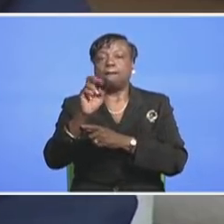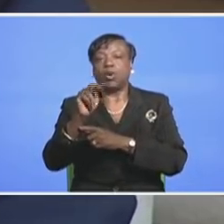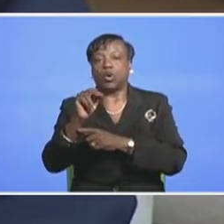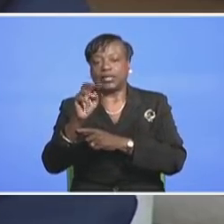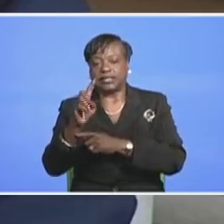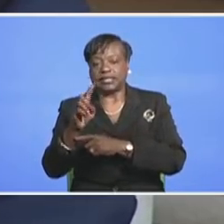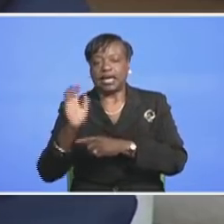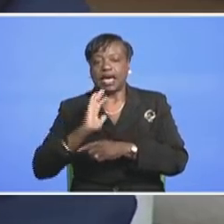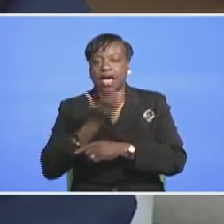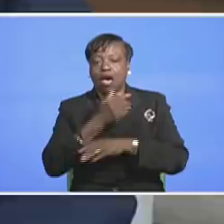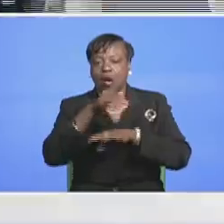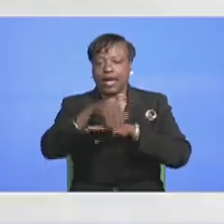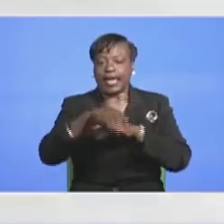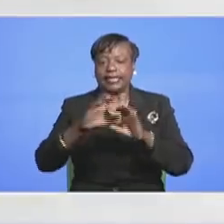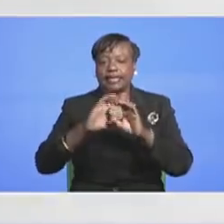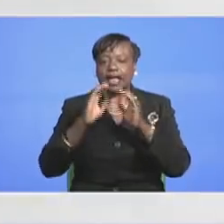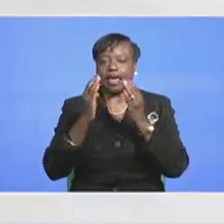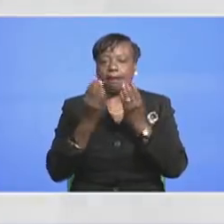nightclub.